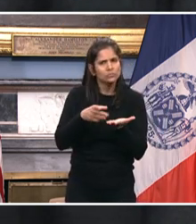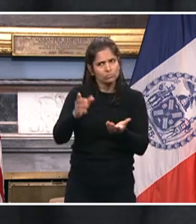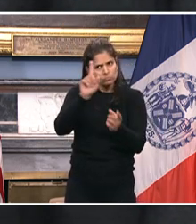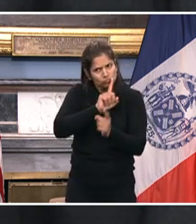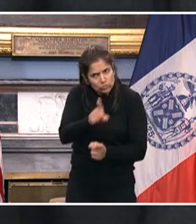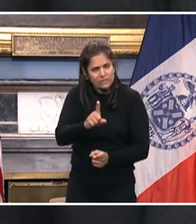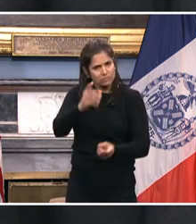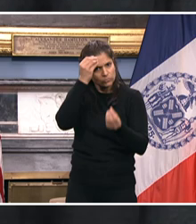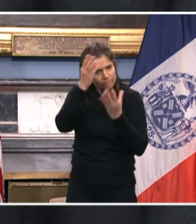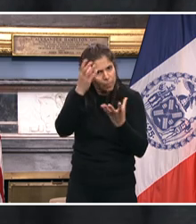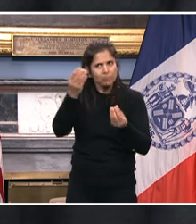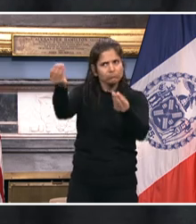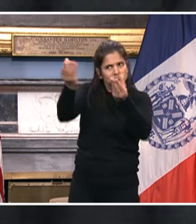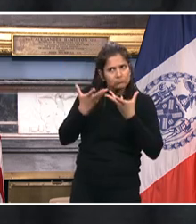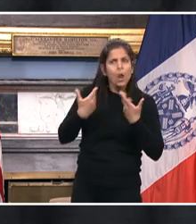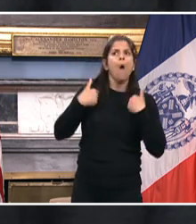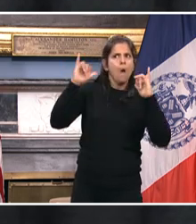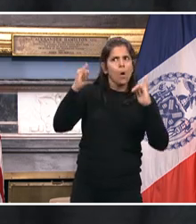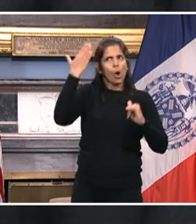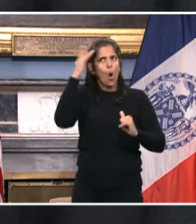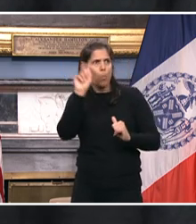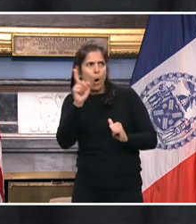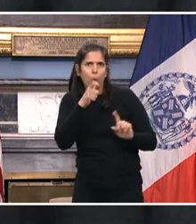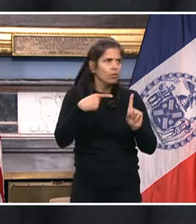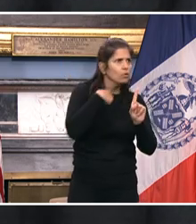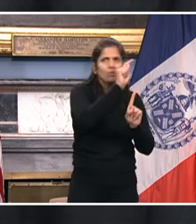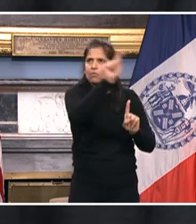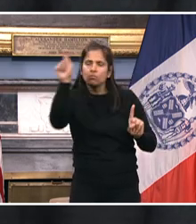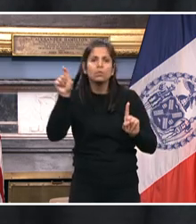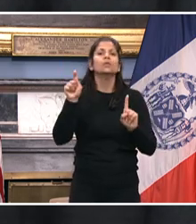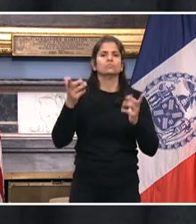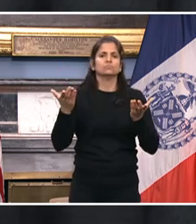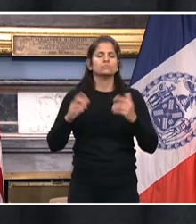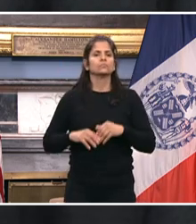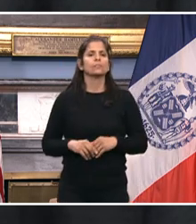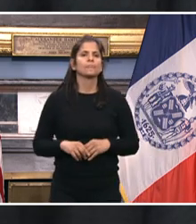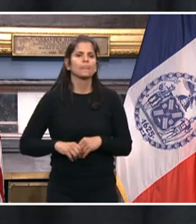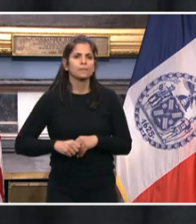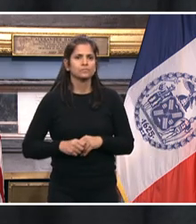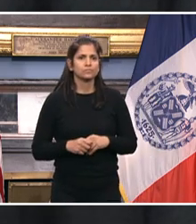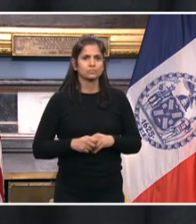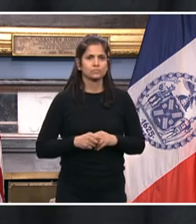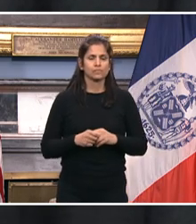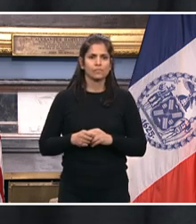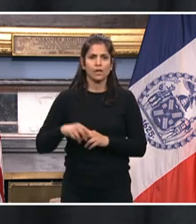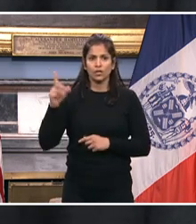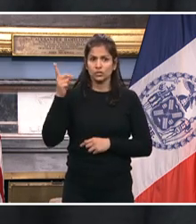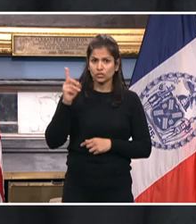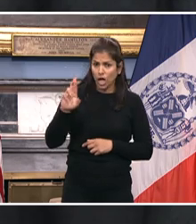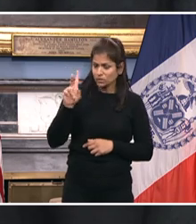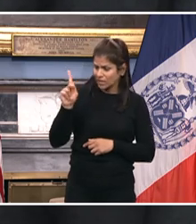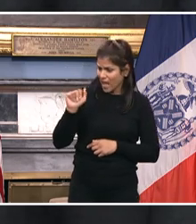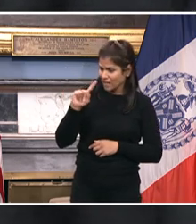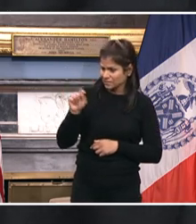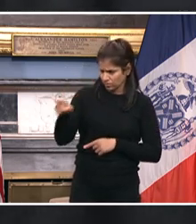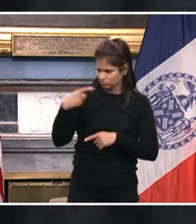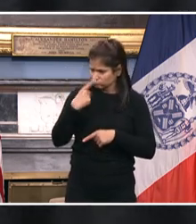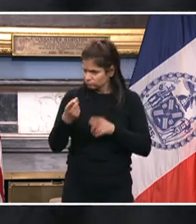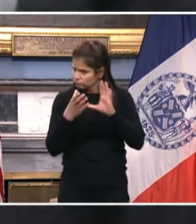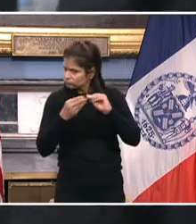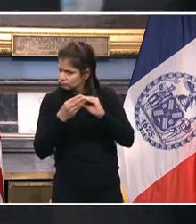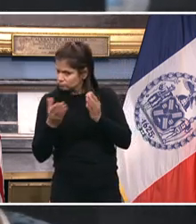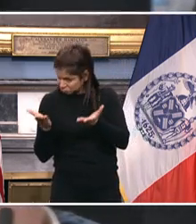pneumonia is irresponsible and inaccurate and unfair. Mitch, would you like to comment? We are not turning away anybody